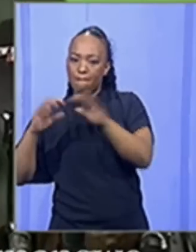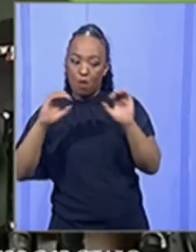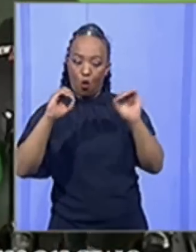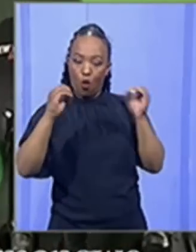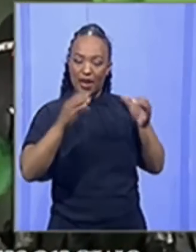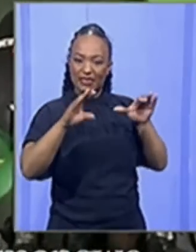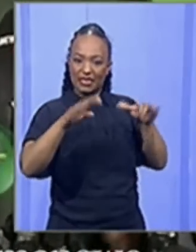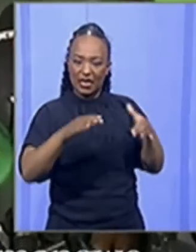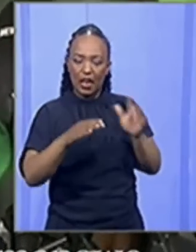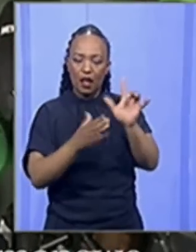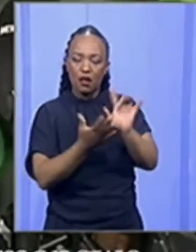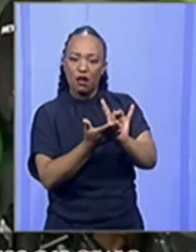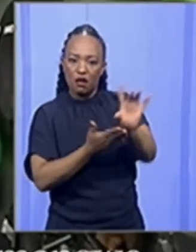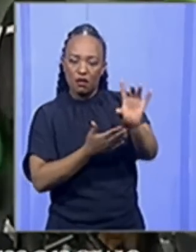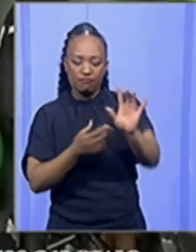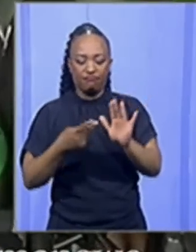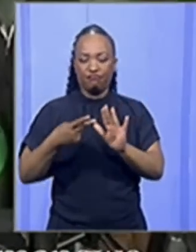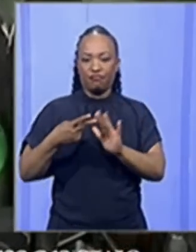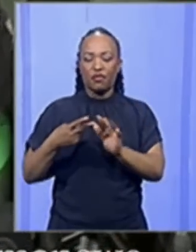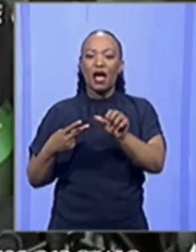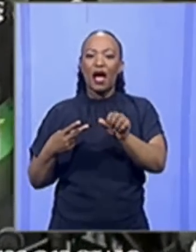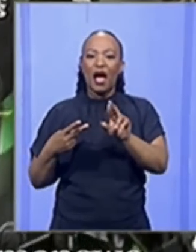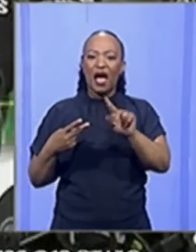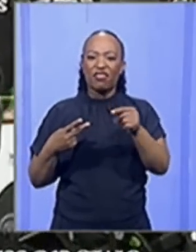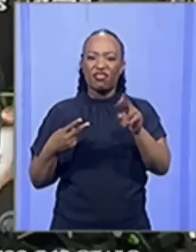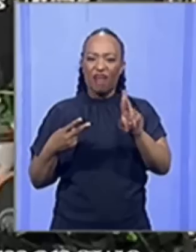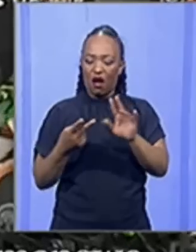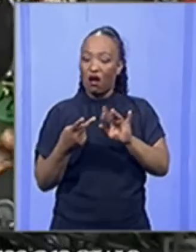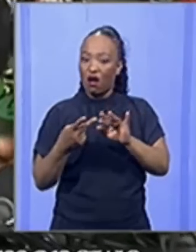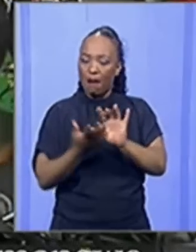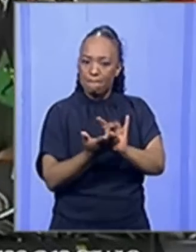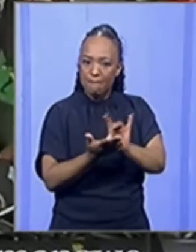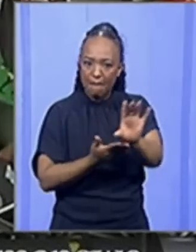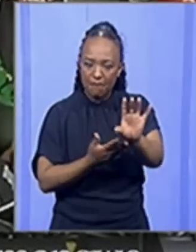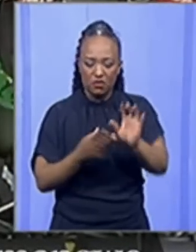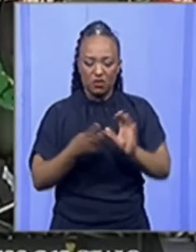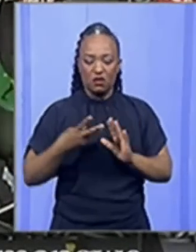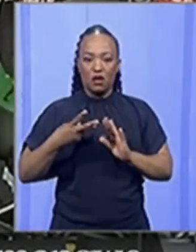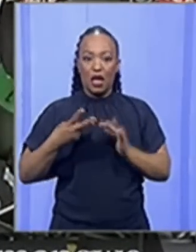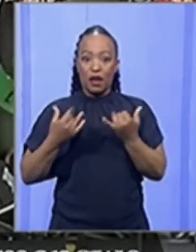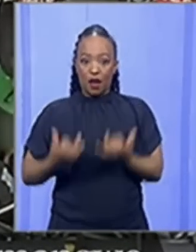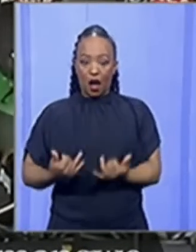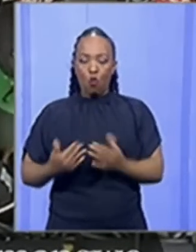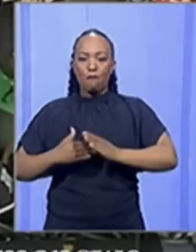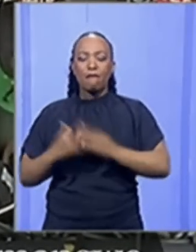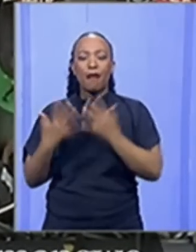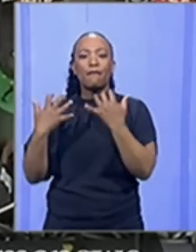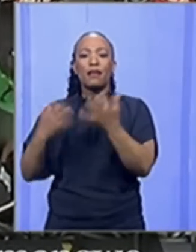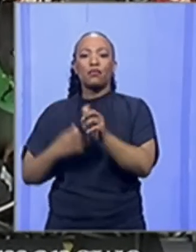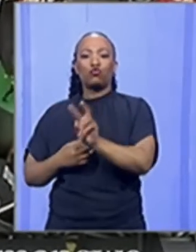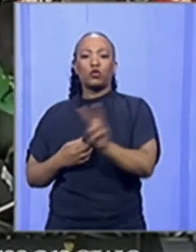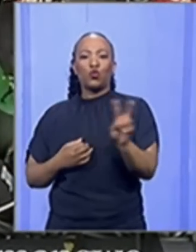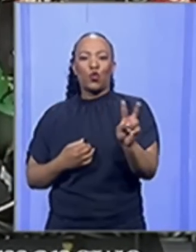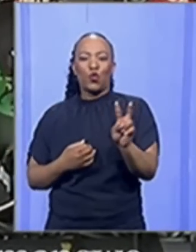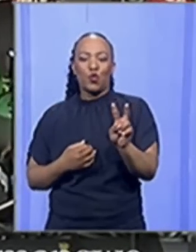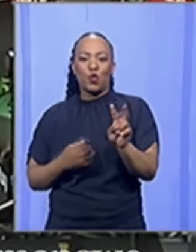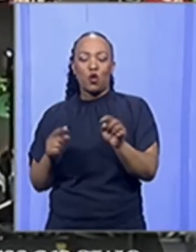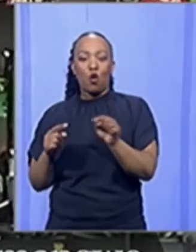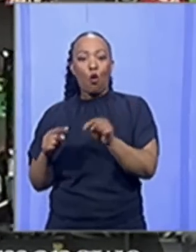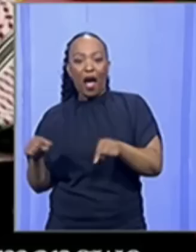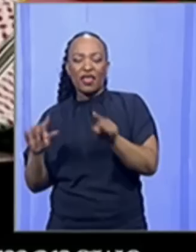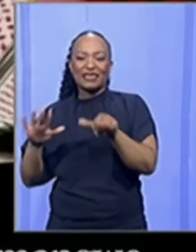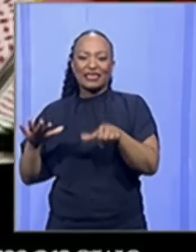mokwaledi kakaretso Arthur Zwane. Mme jaanong go tsentswe ba palamente ba le 18 kwa kokoano bosetšhaba mo boemong jwa ba